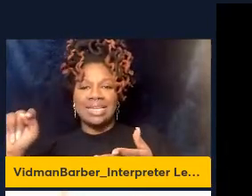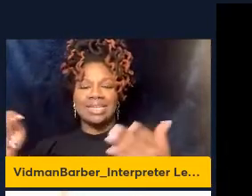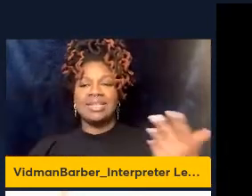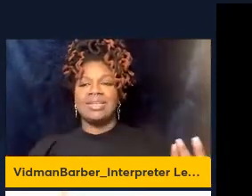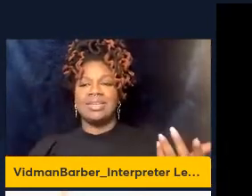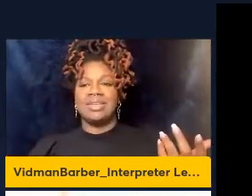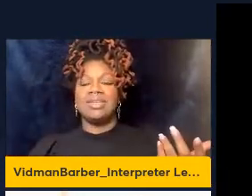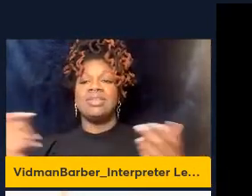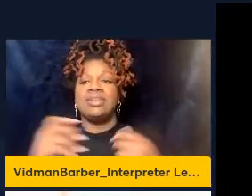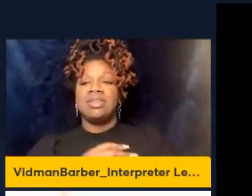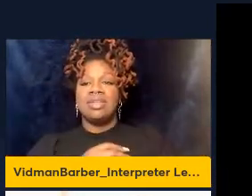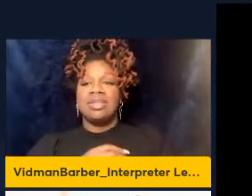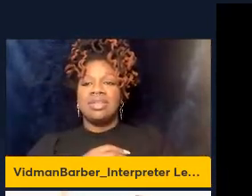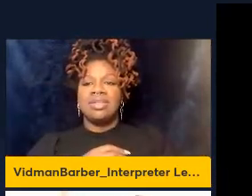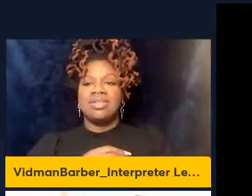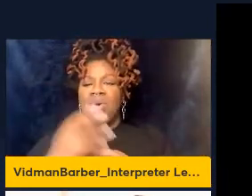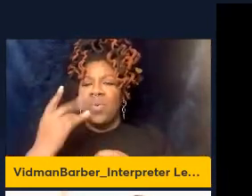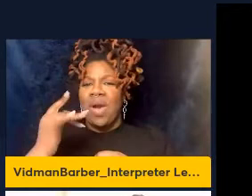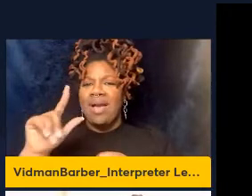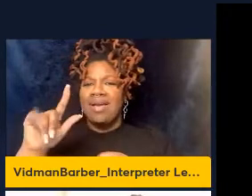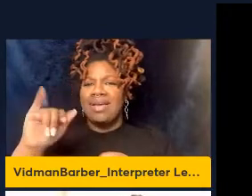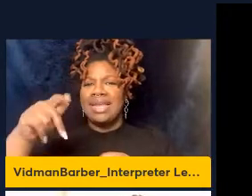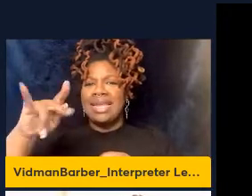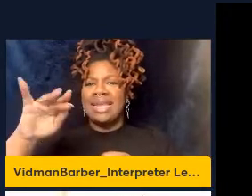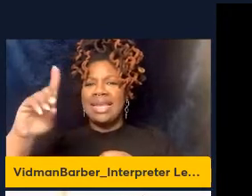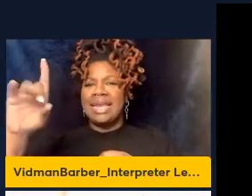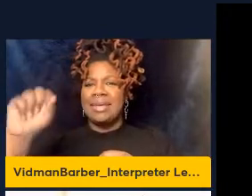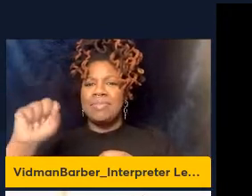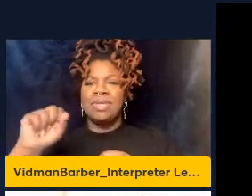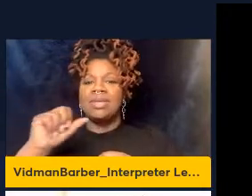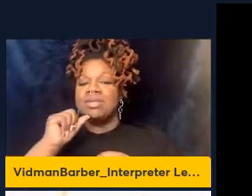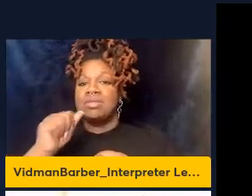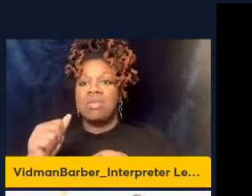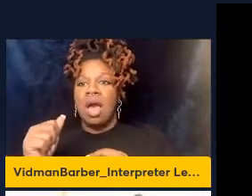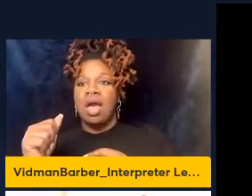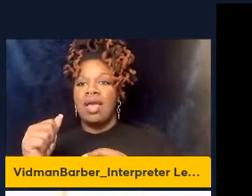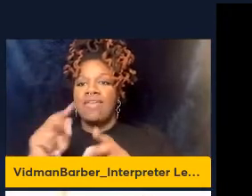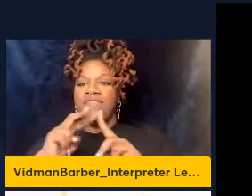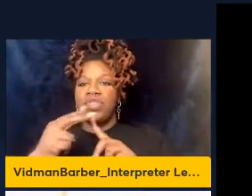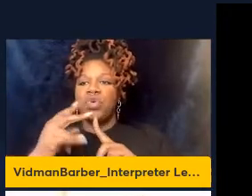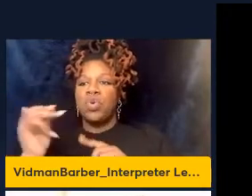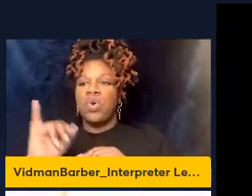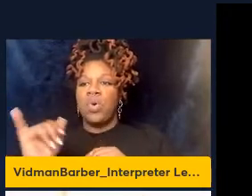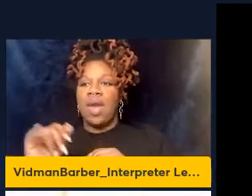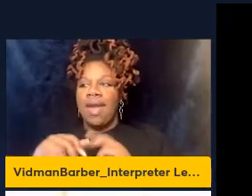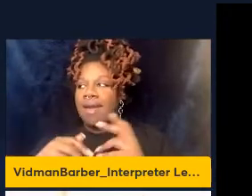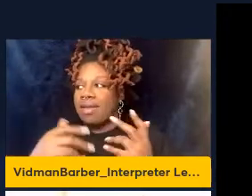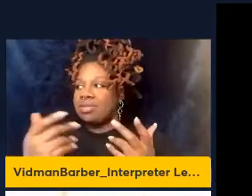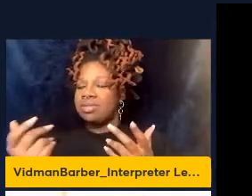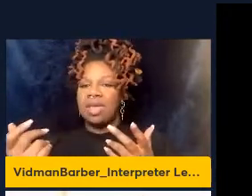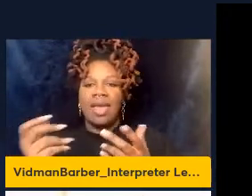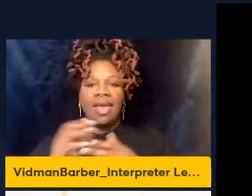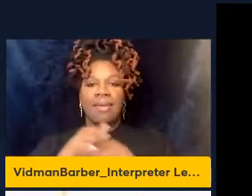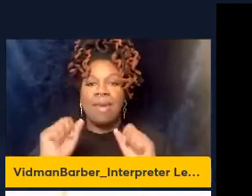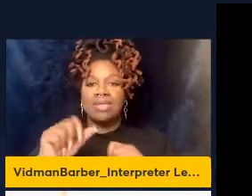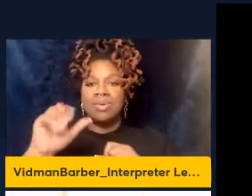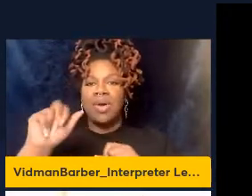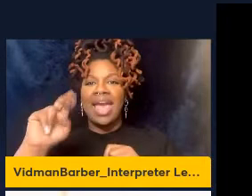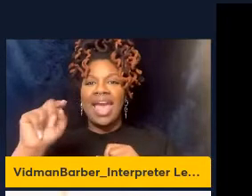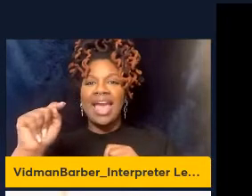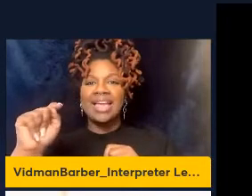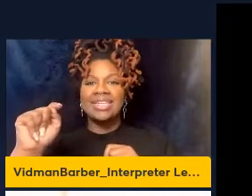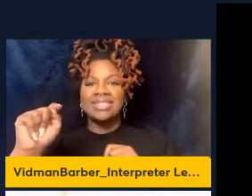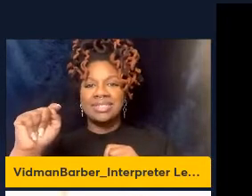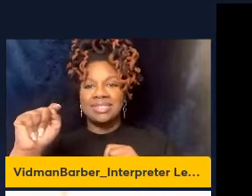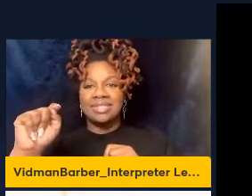lipids aren't considered as maybe a potential antigenic driver of type 2 diabetes? It's elevated in diabetes, whether you're lean or obese,